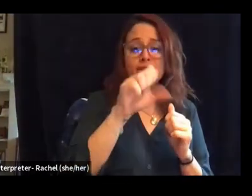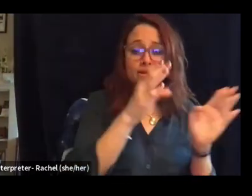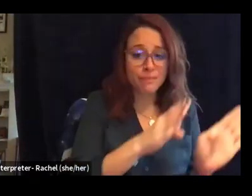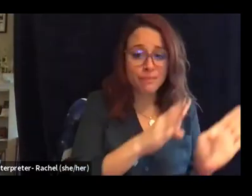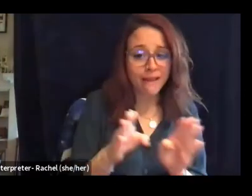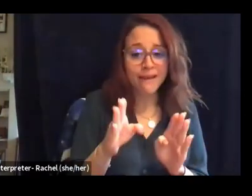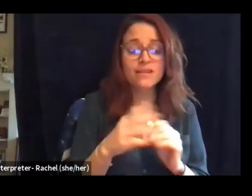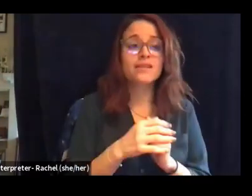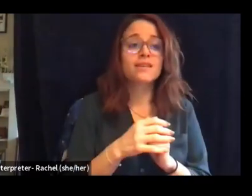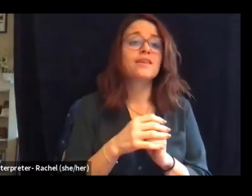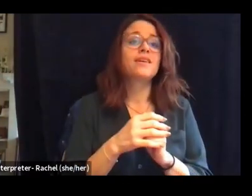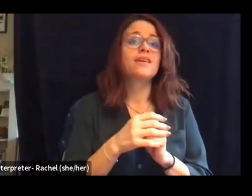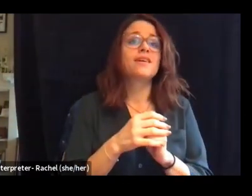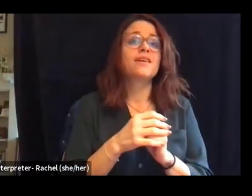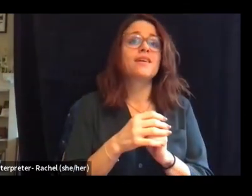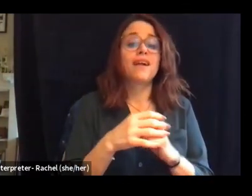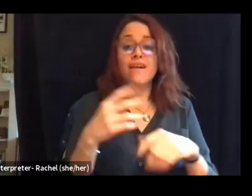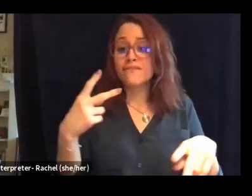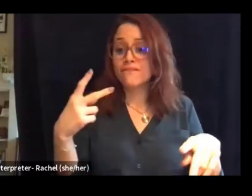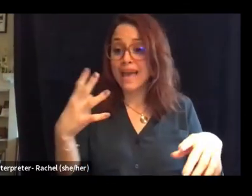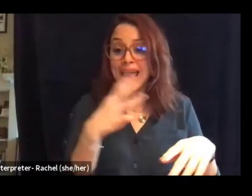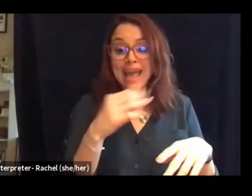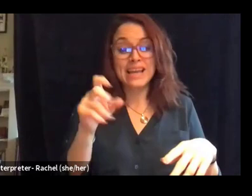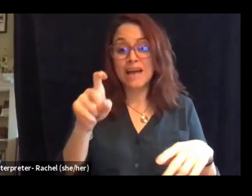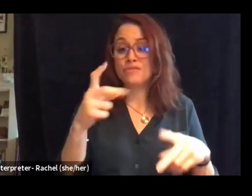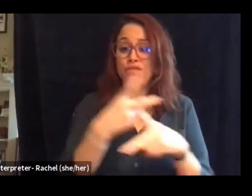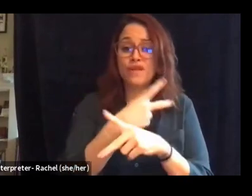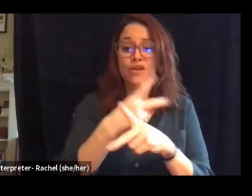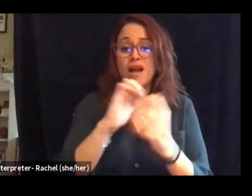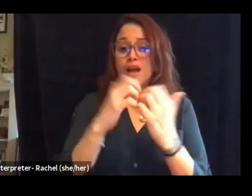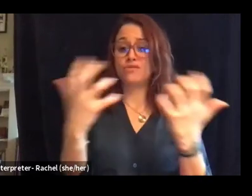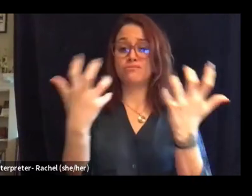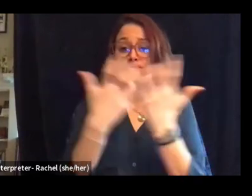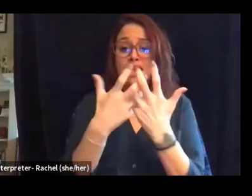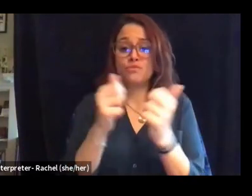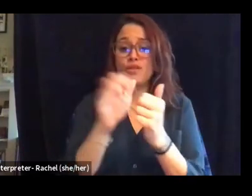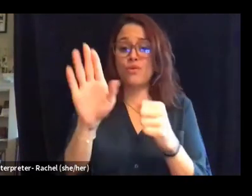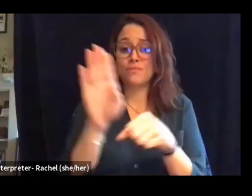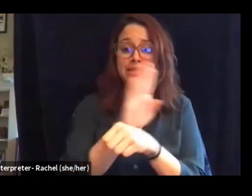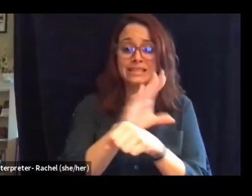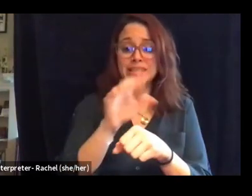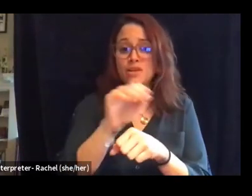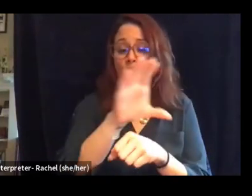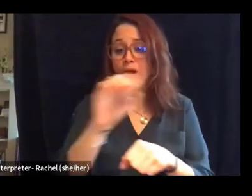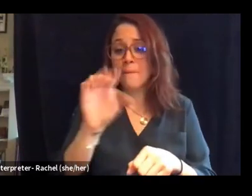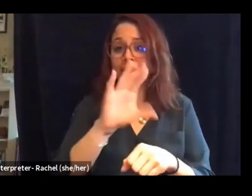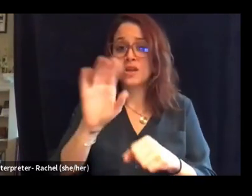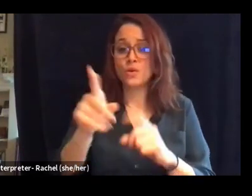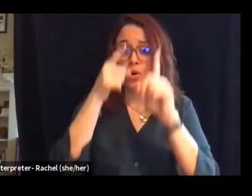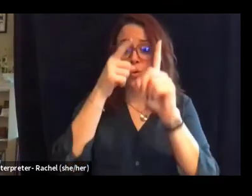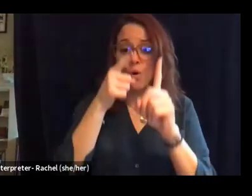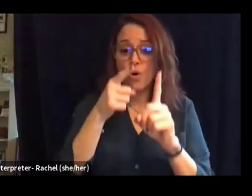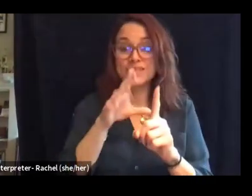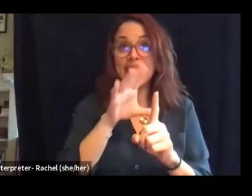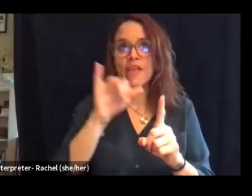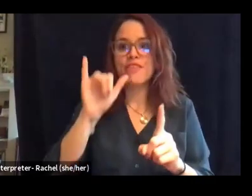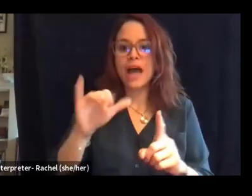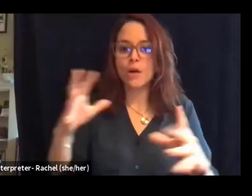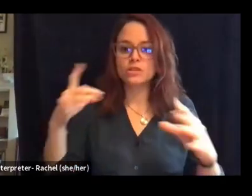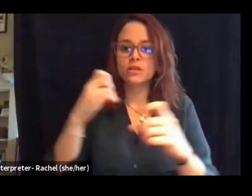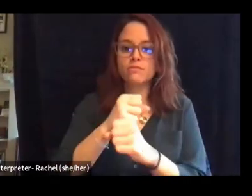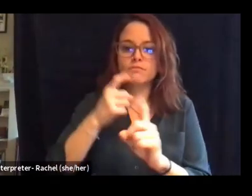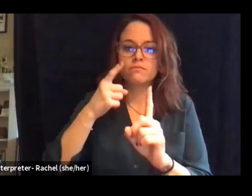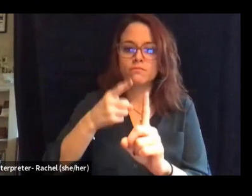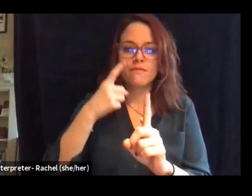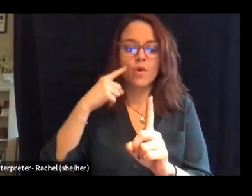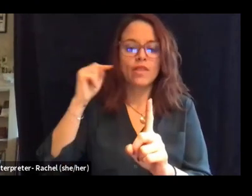do to underpin that sales plan. And that's exactly what this presentation just talked about. How do you figure out what you